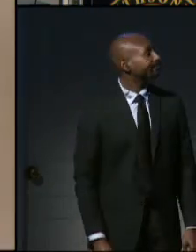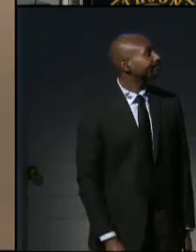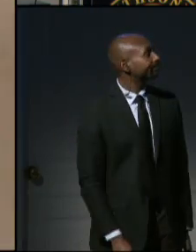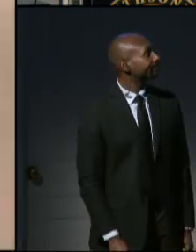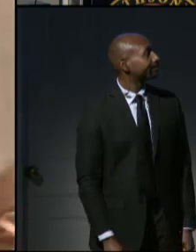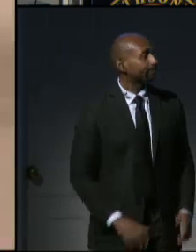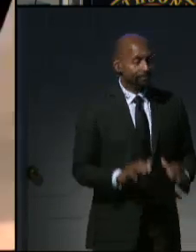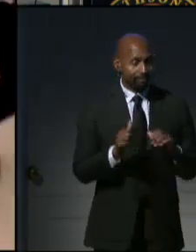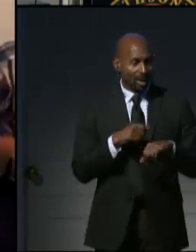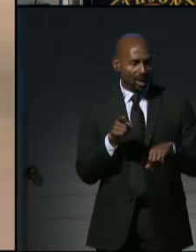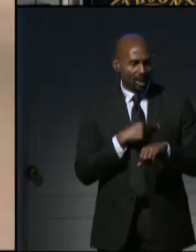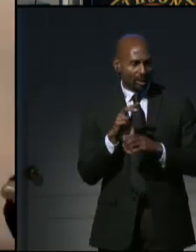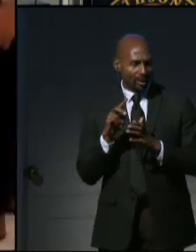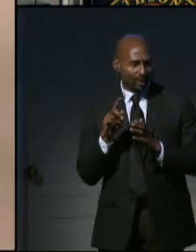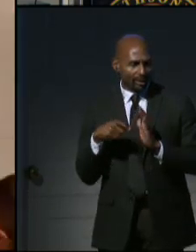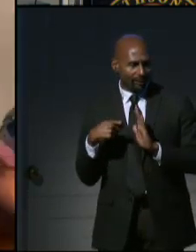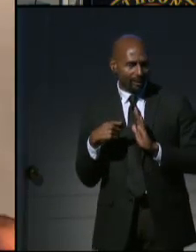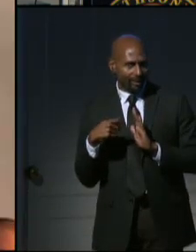Wow, how long is this video?